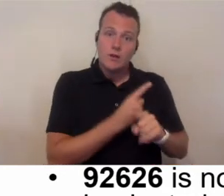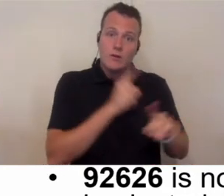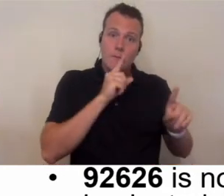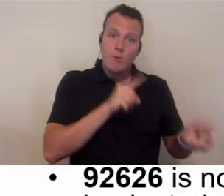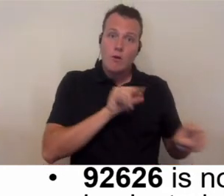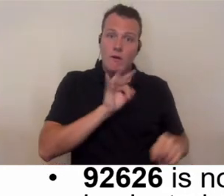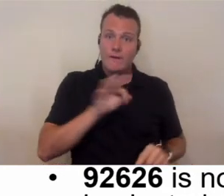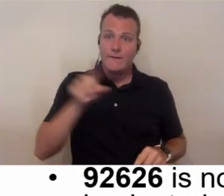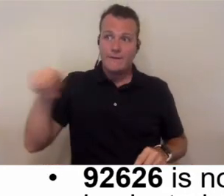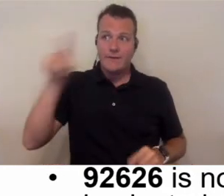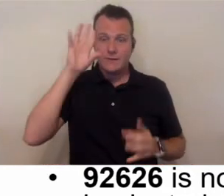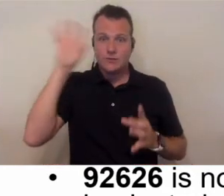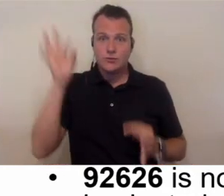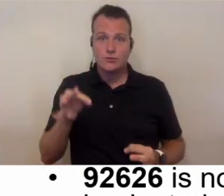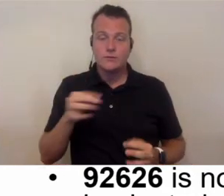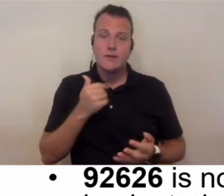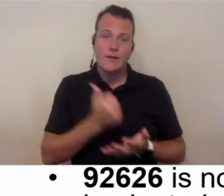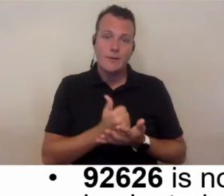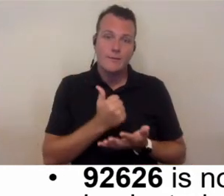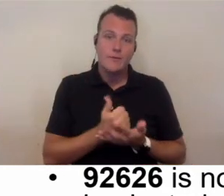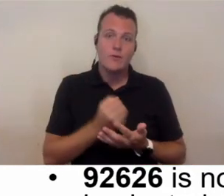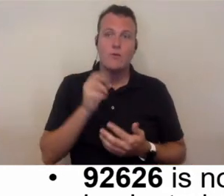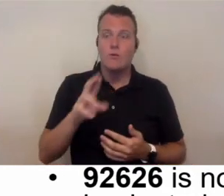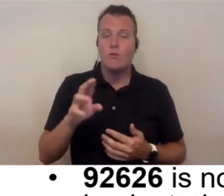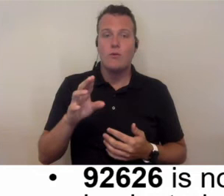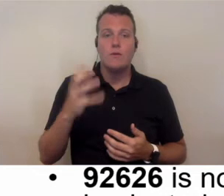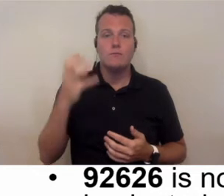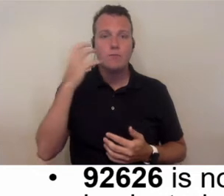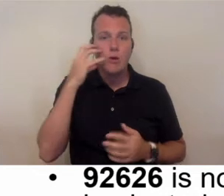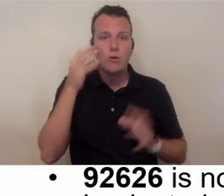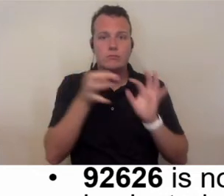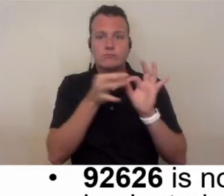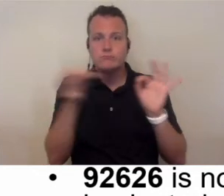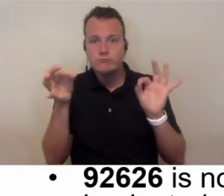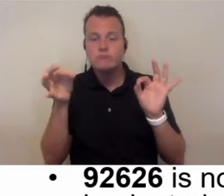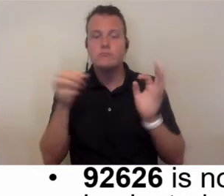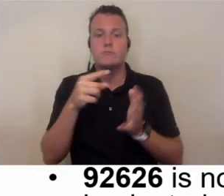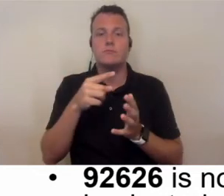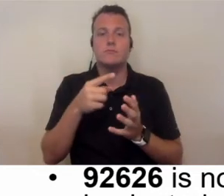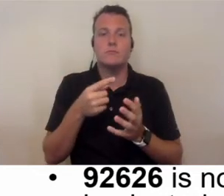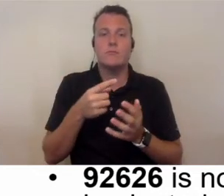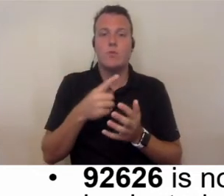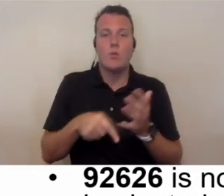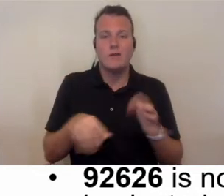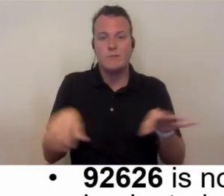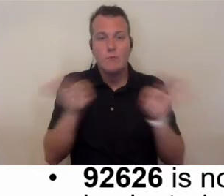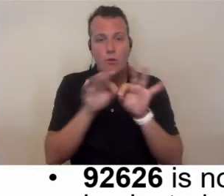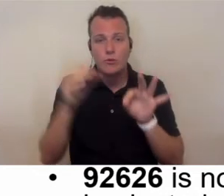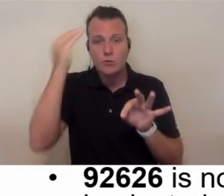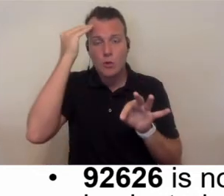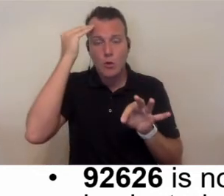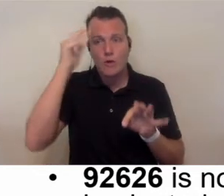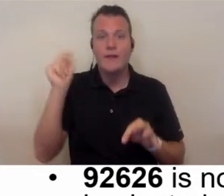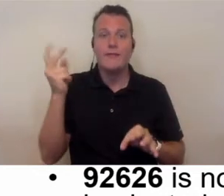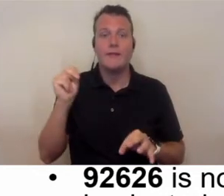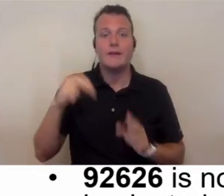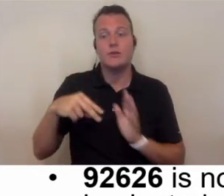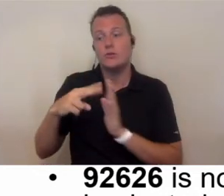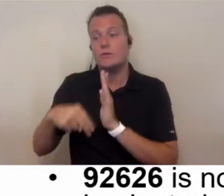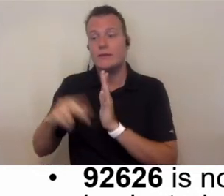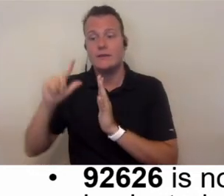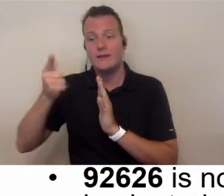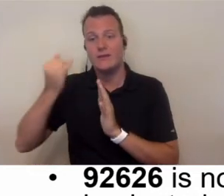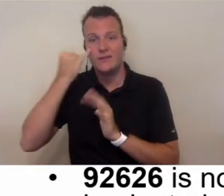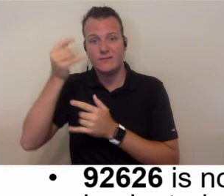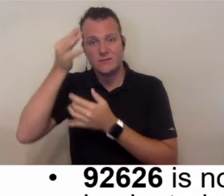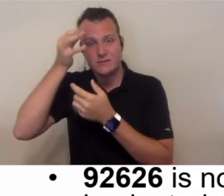choose. It's helpful to do that, or bold what you critically want them to know, and then they can read the rest later if they so